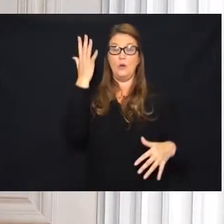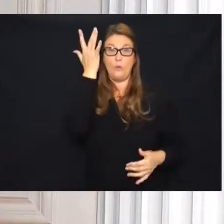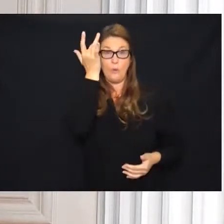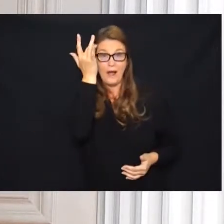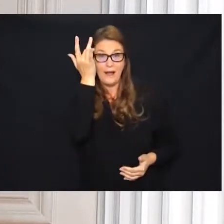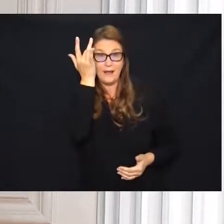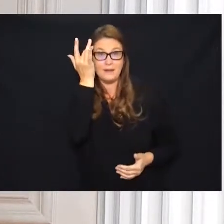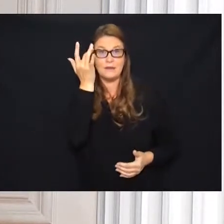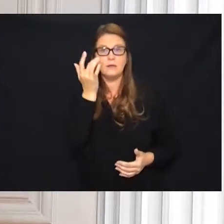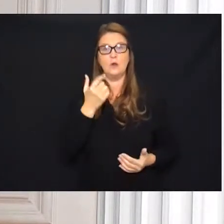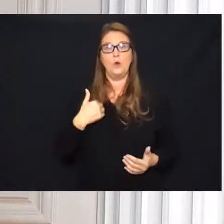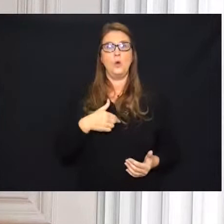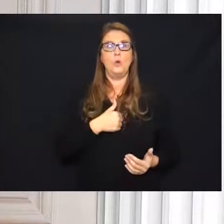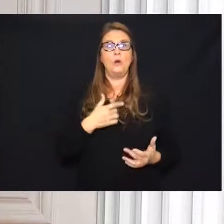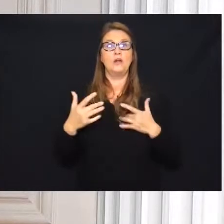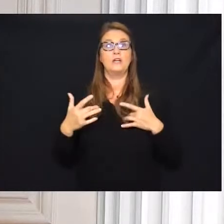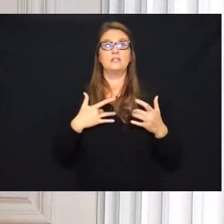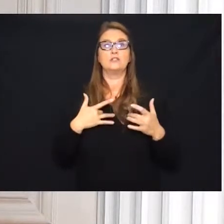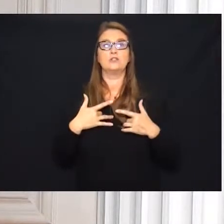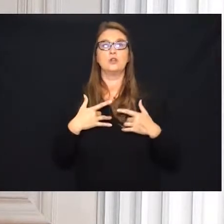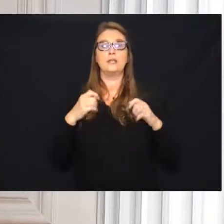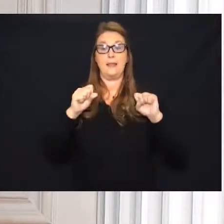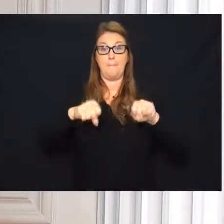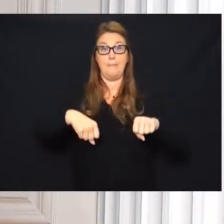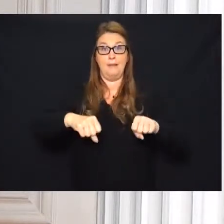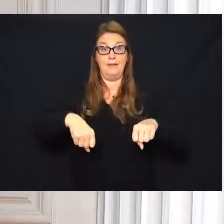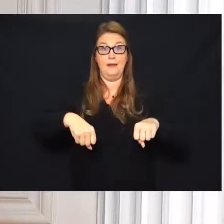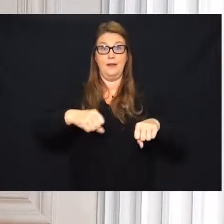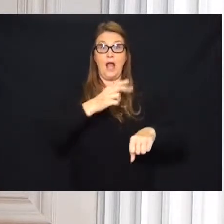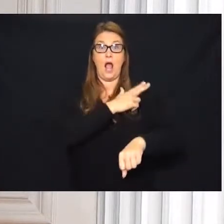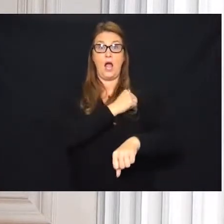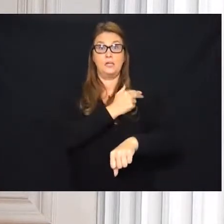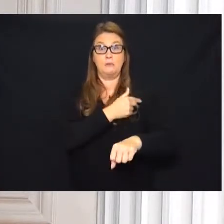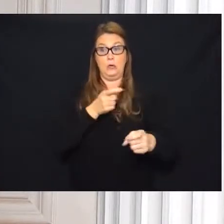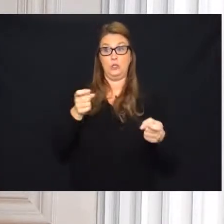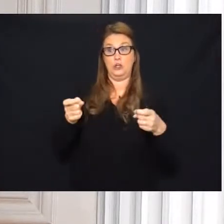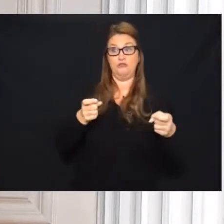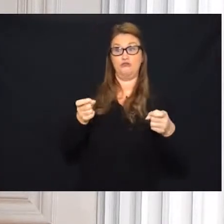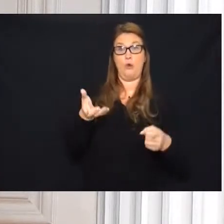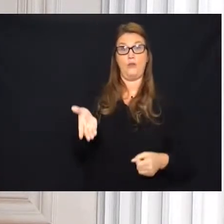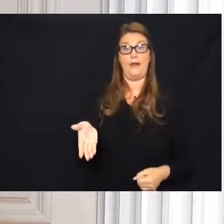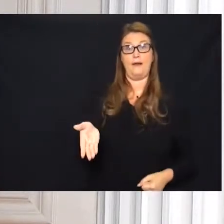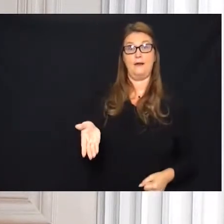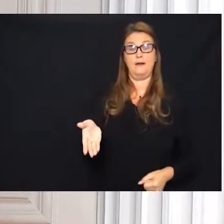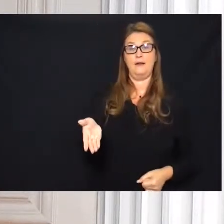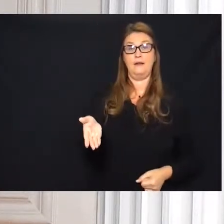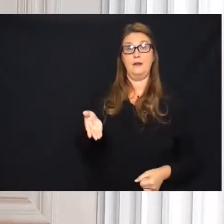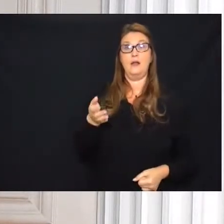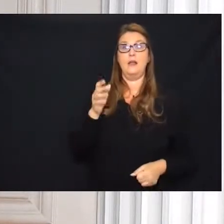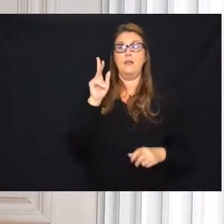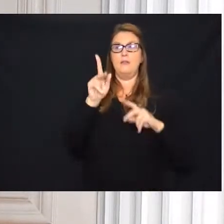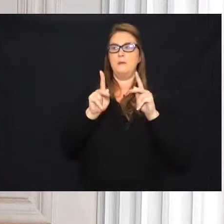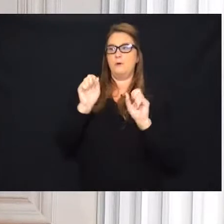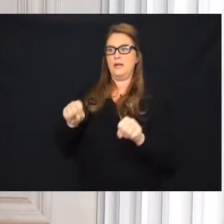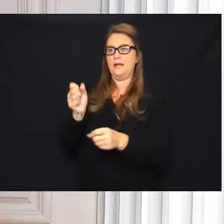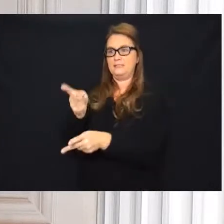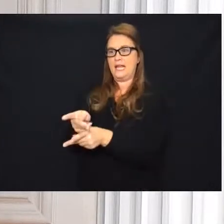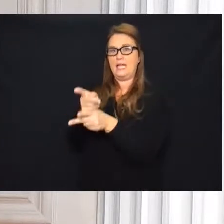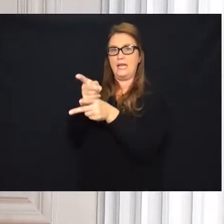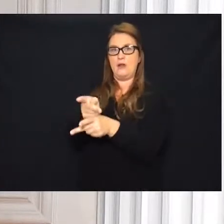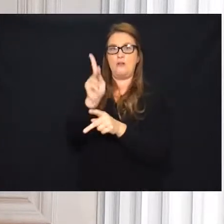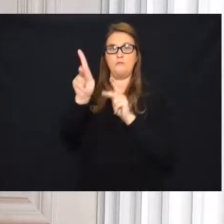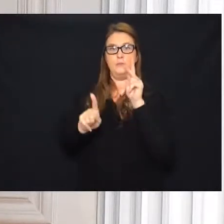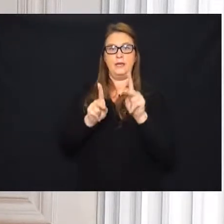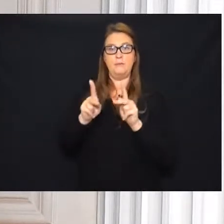because we are worried about the capacity in our hospitals. And the capacity not only to take care of people who may be infected